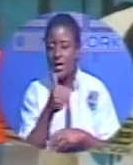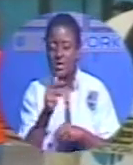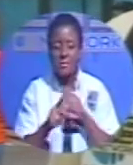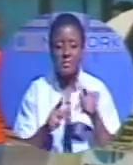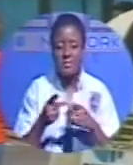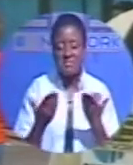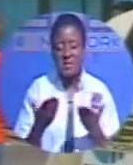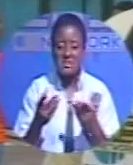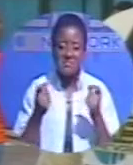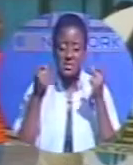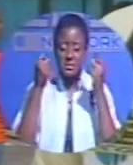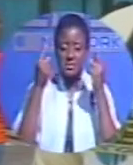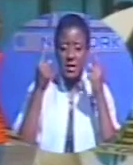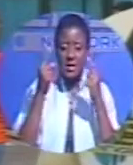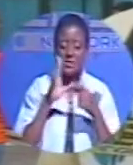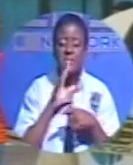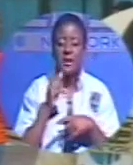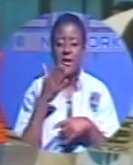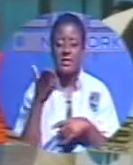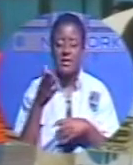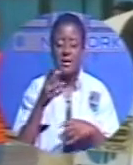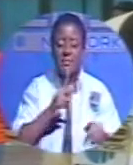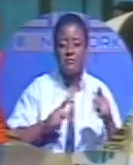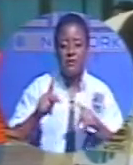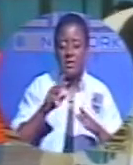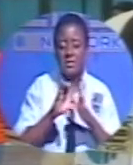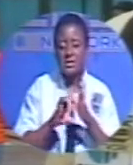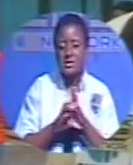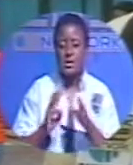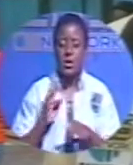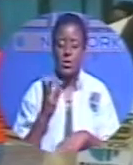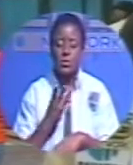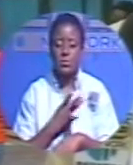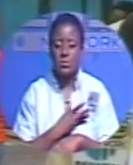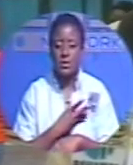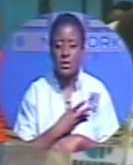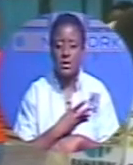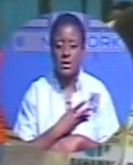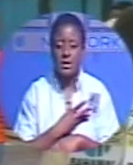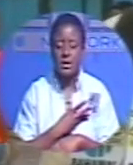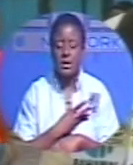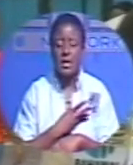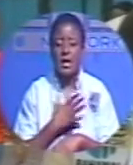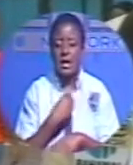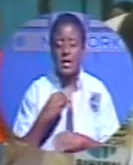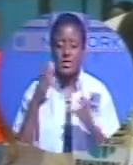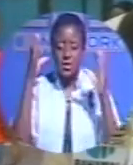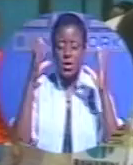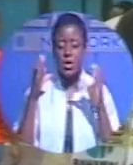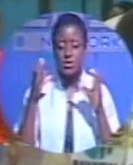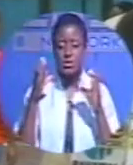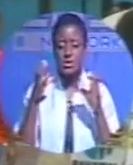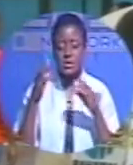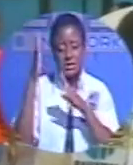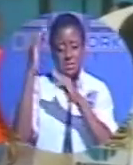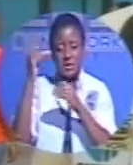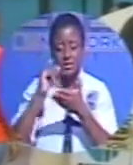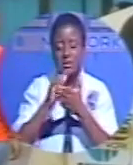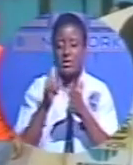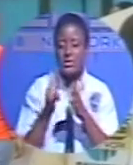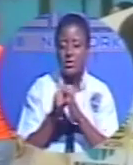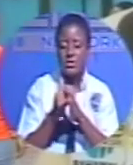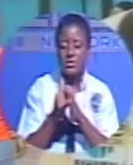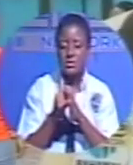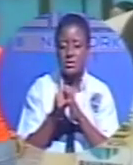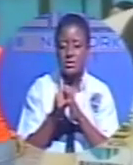been surprised by their performances, we as an executive and management and certainly the coaching staff expected those performances. We fell